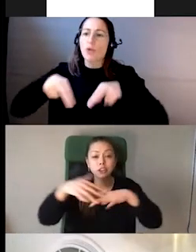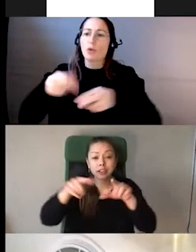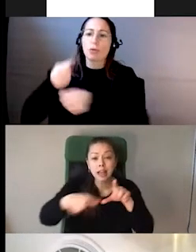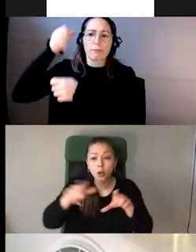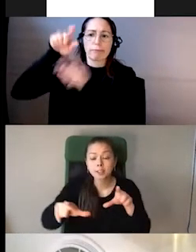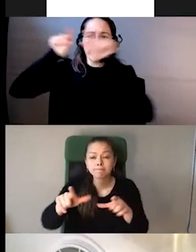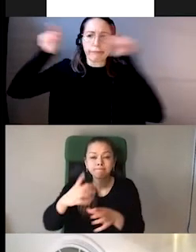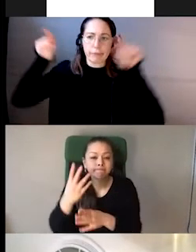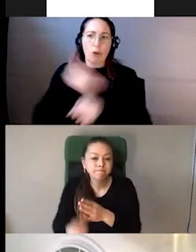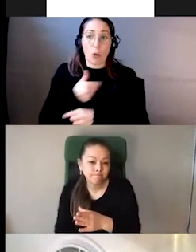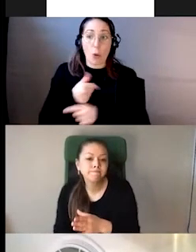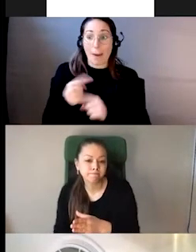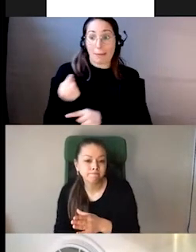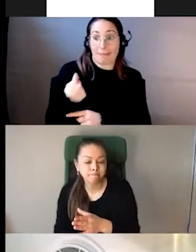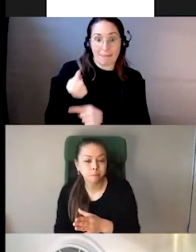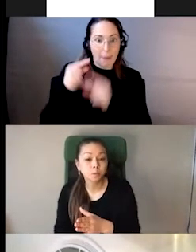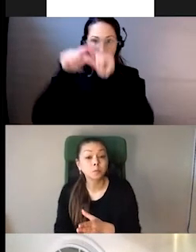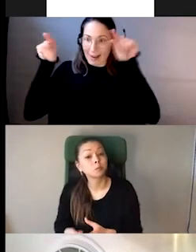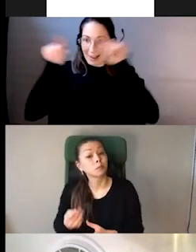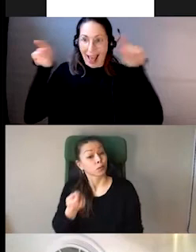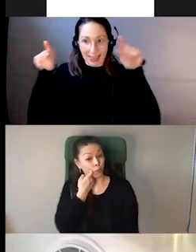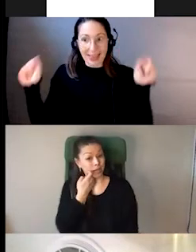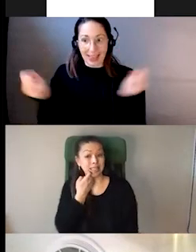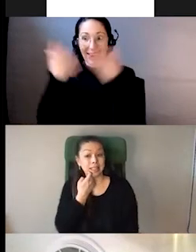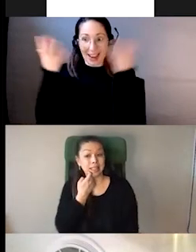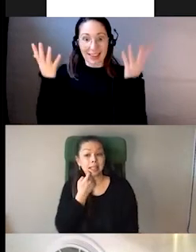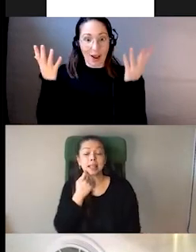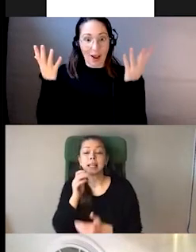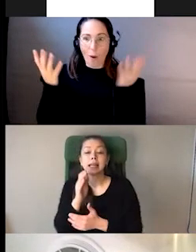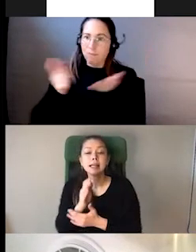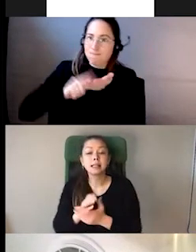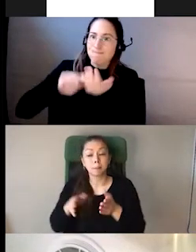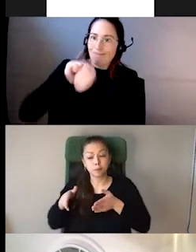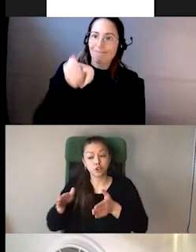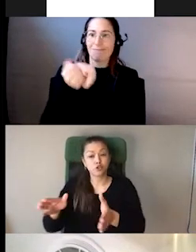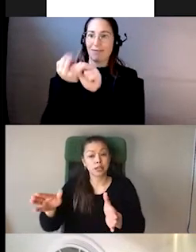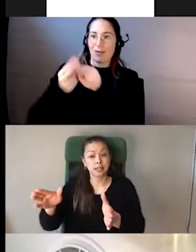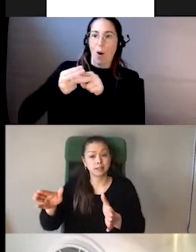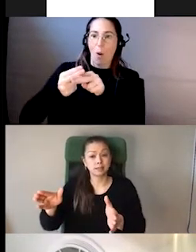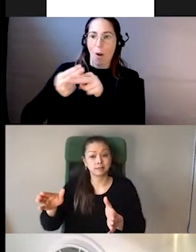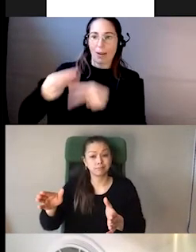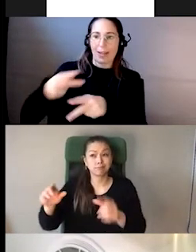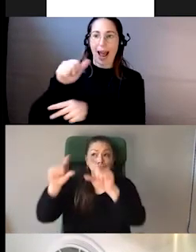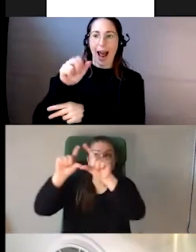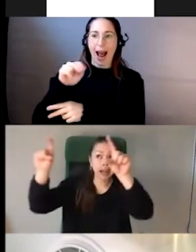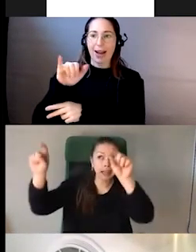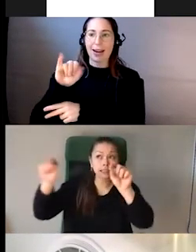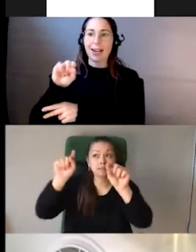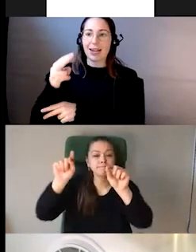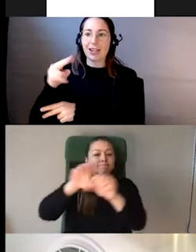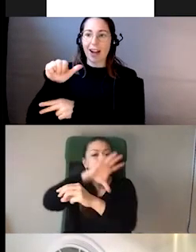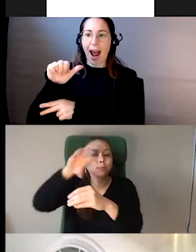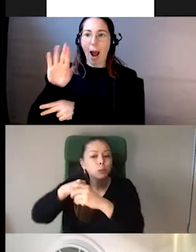few street signs have been created with the Anishinaabe-Moan name. So in this slide, you can